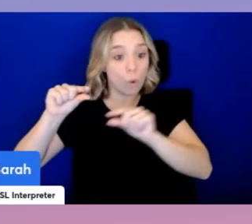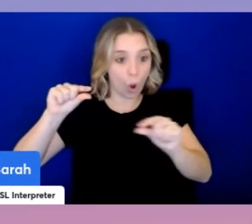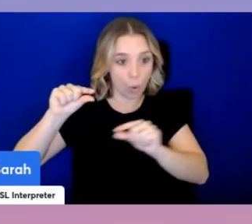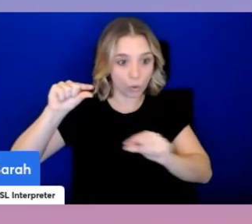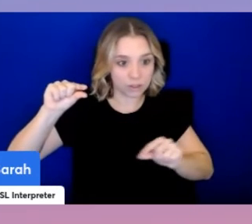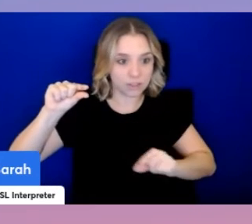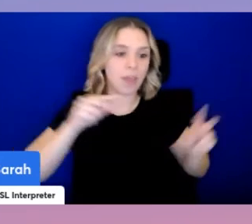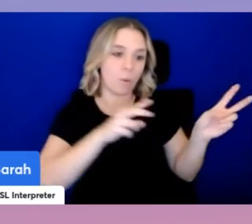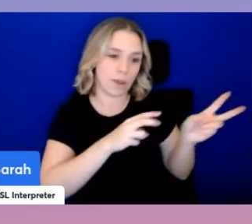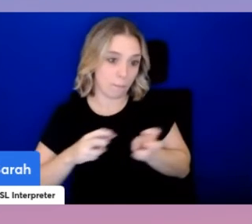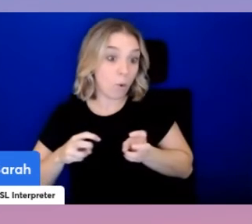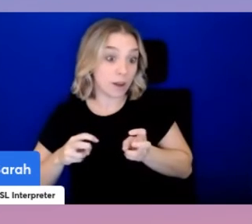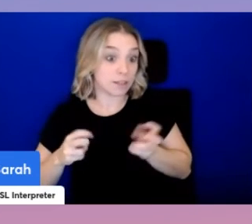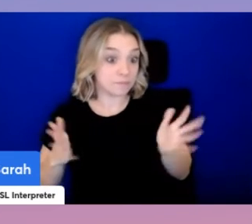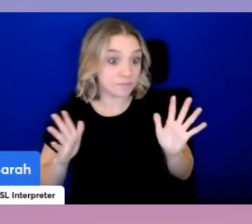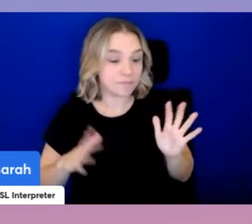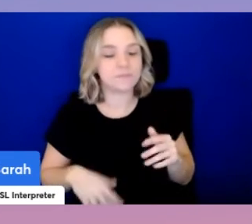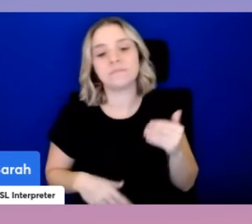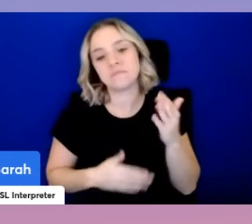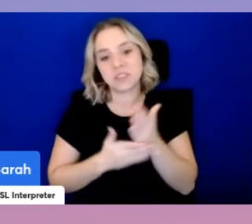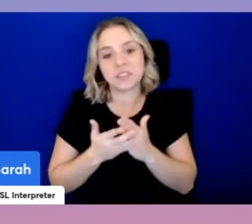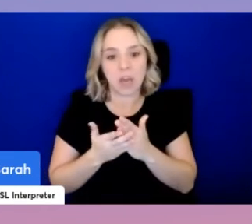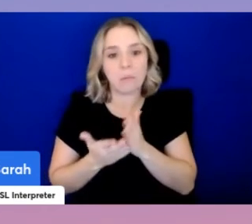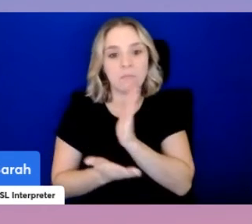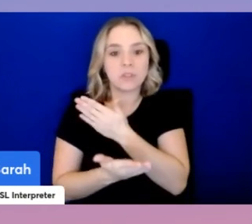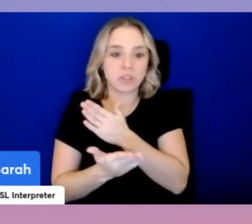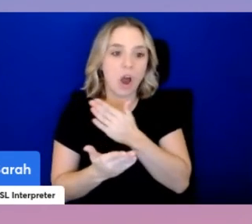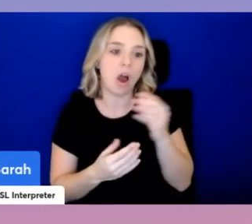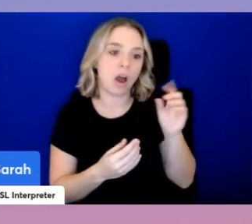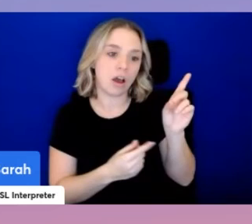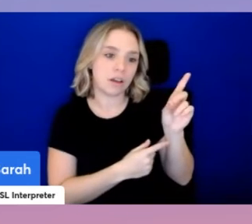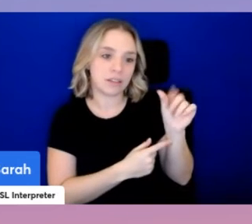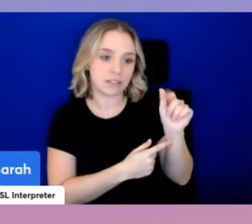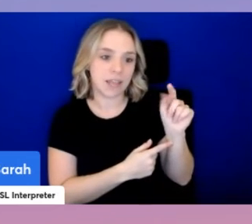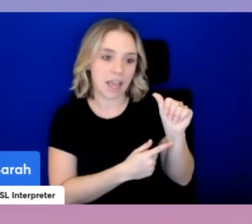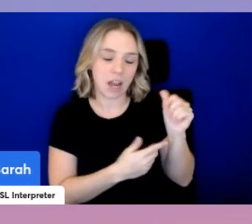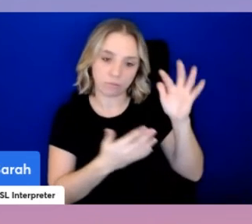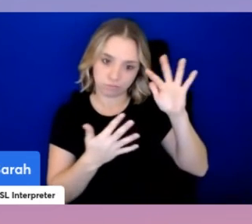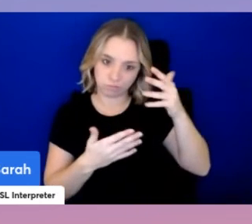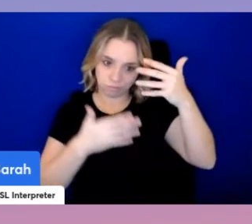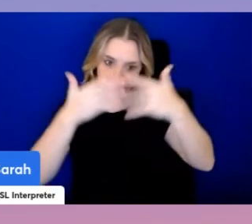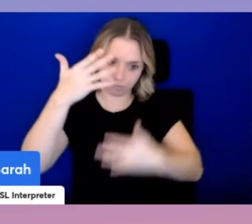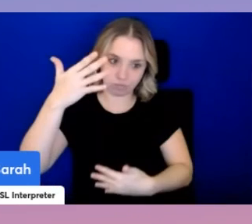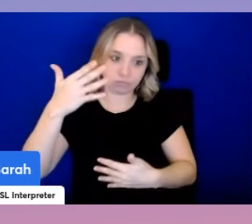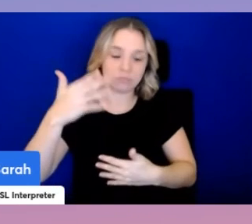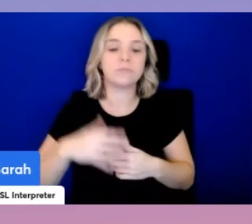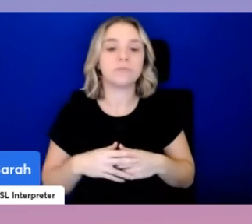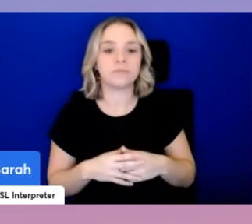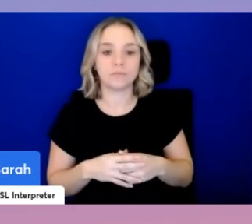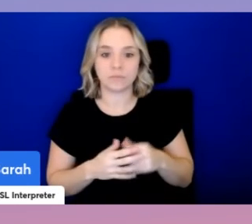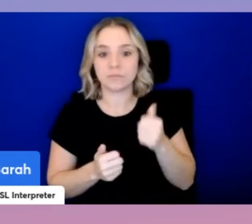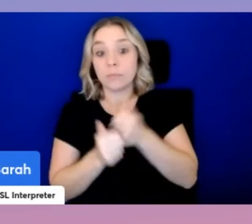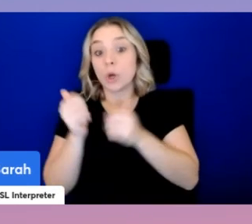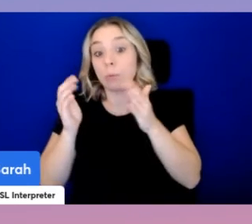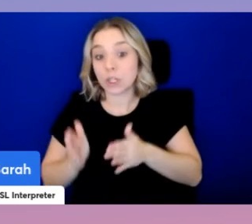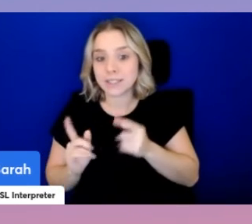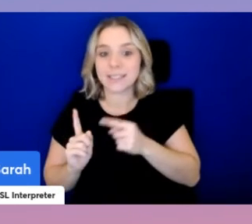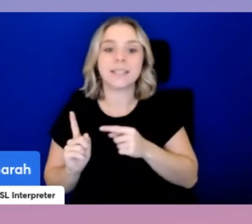imported. And we have some sample data here as well, right? And in per person, probably the data